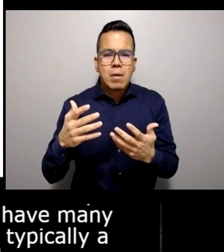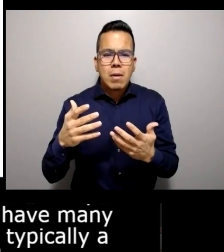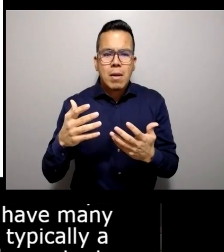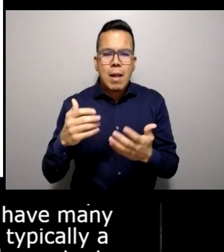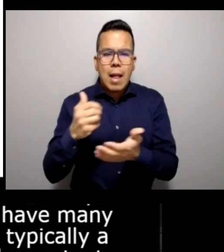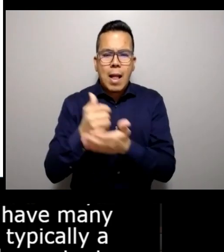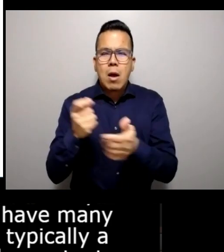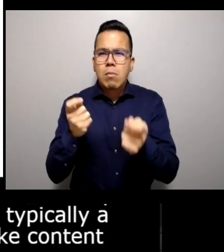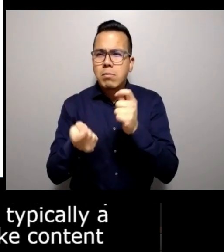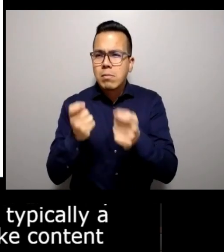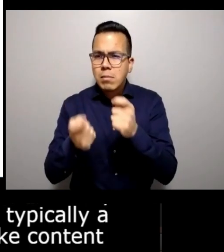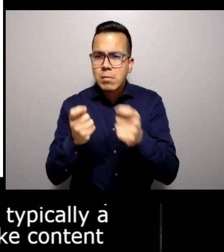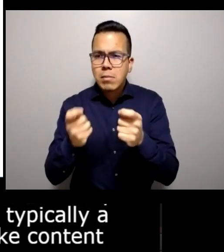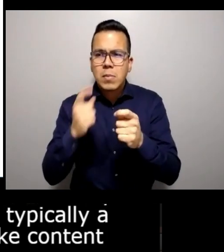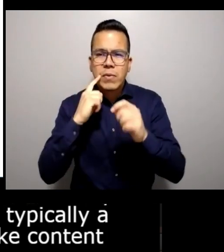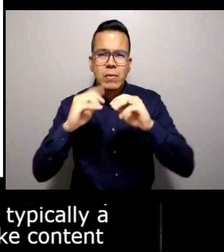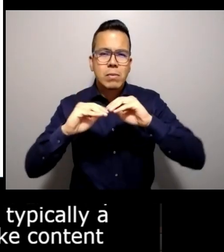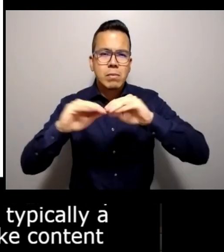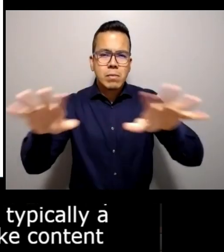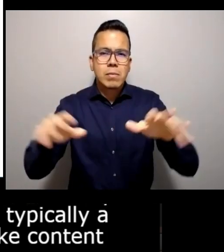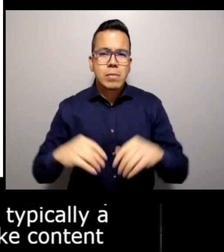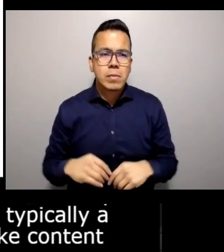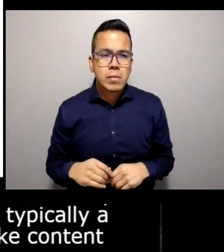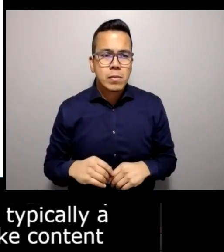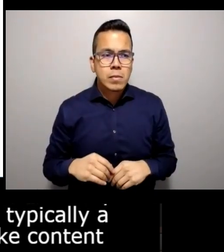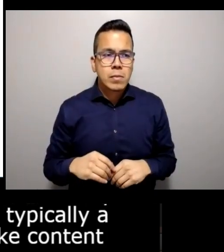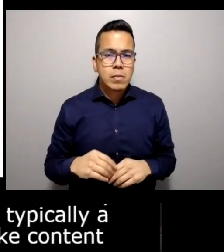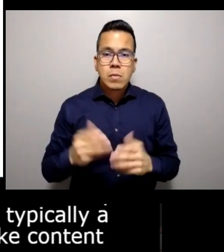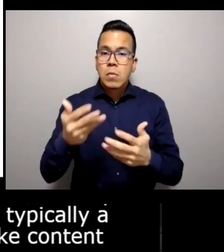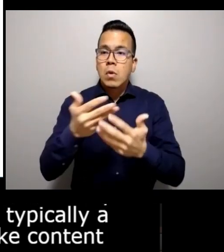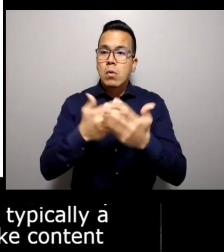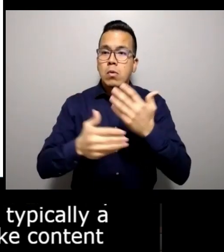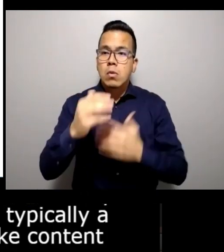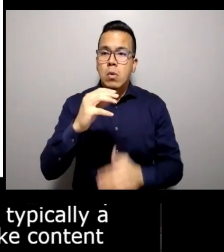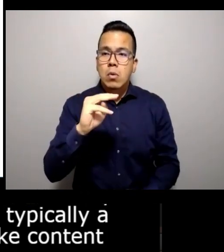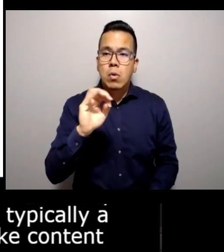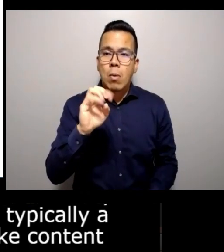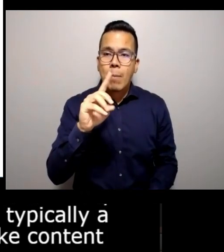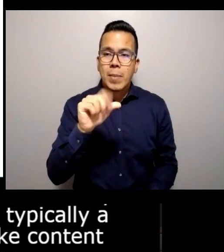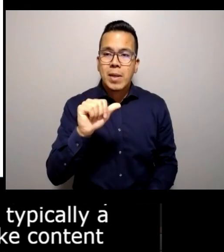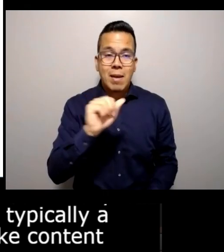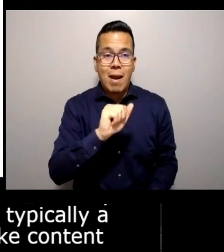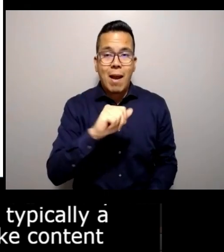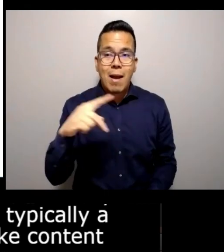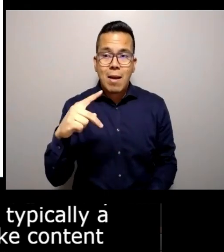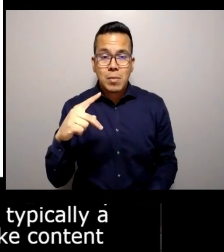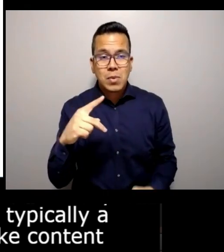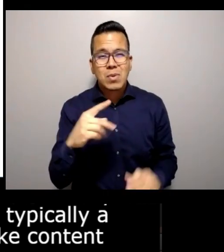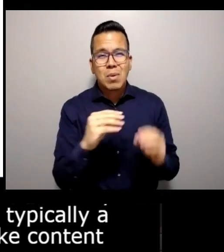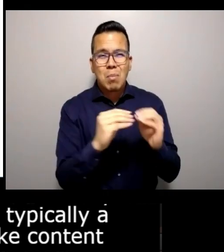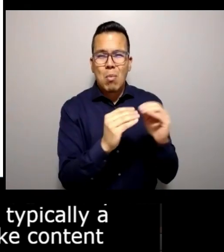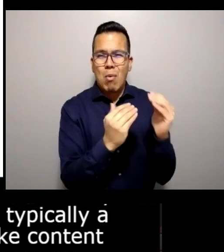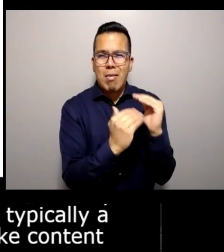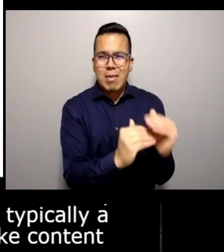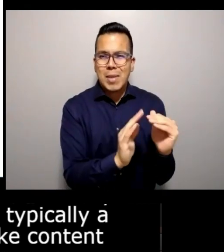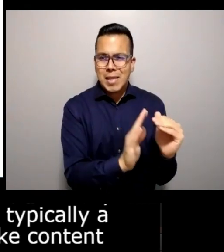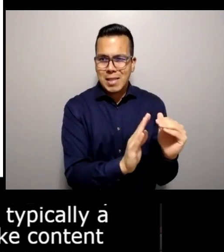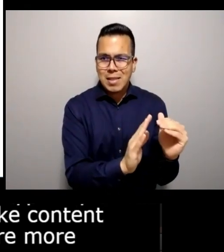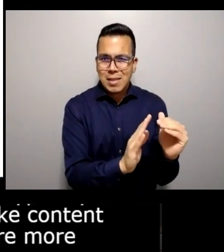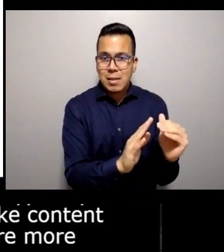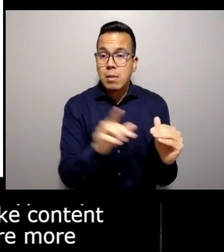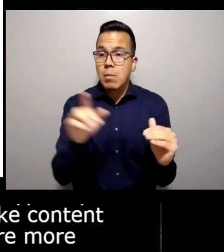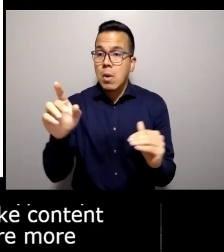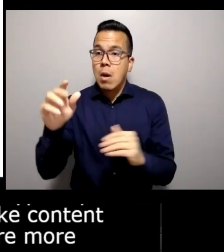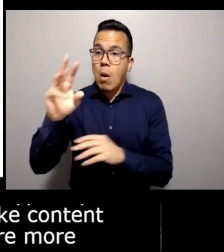media apps in many cases are more limited. So having your website as a